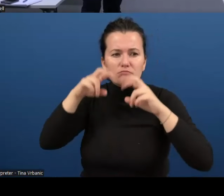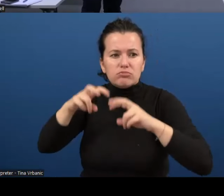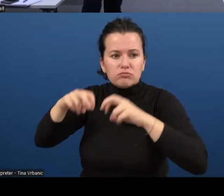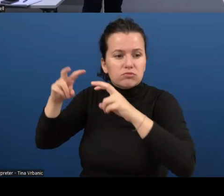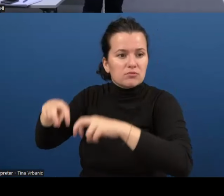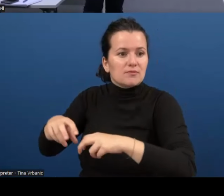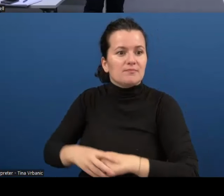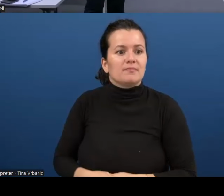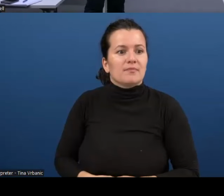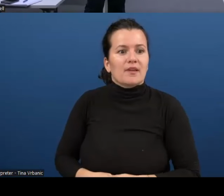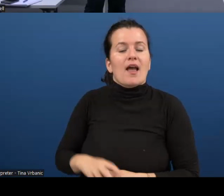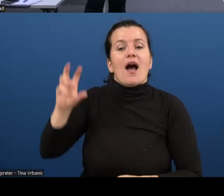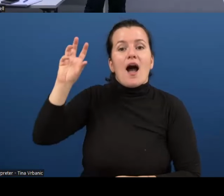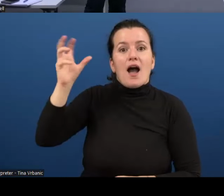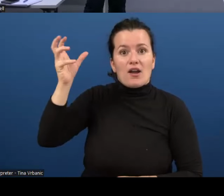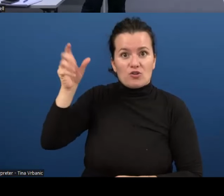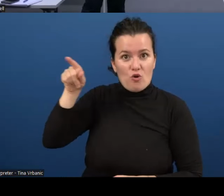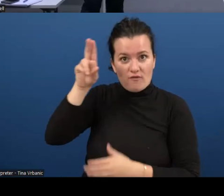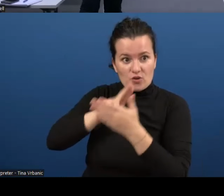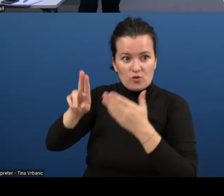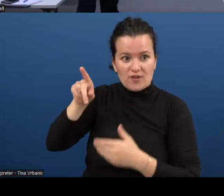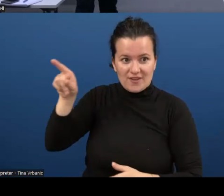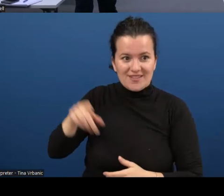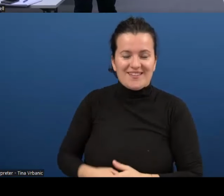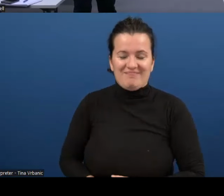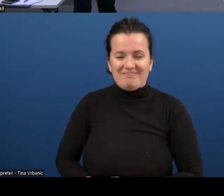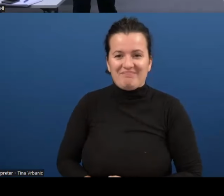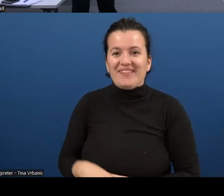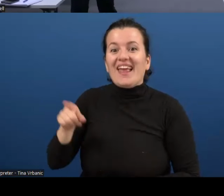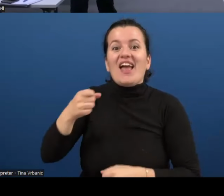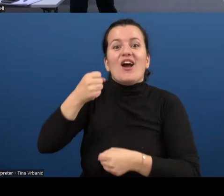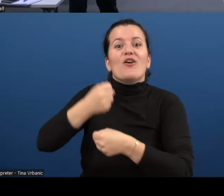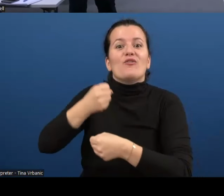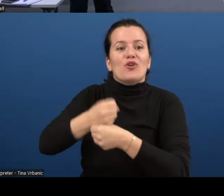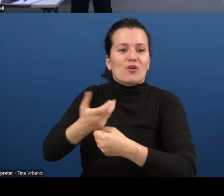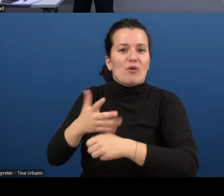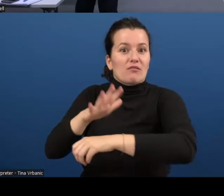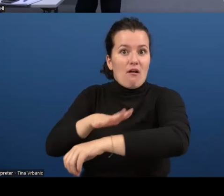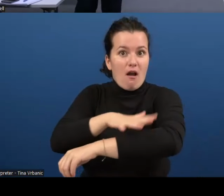long time, and she'll be talking today about haptic perception and haptic devices for communication.